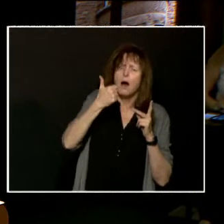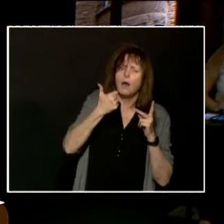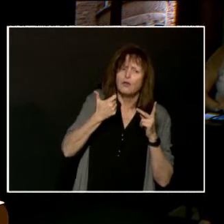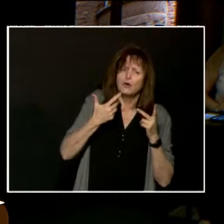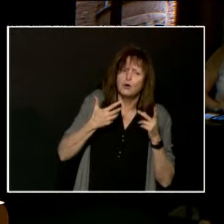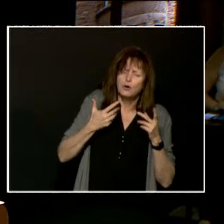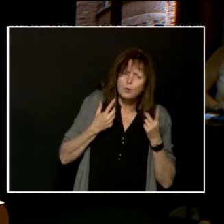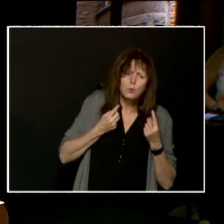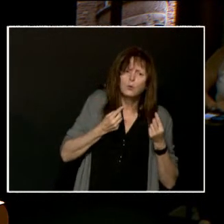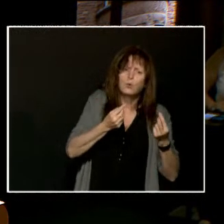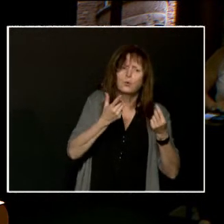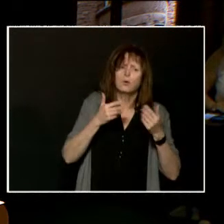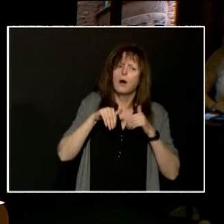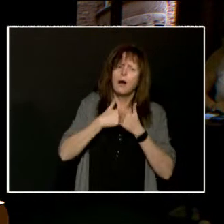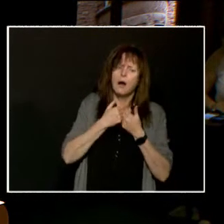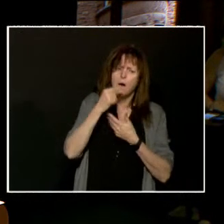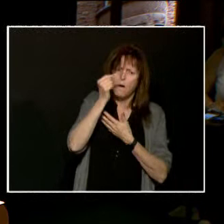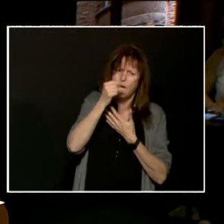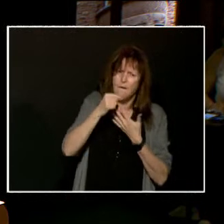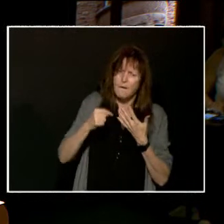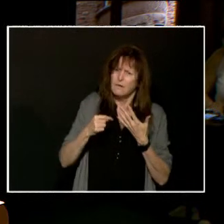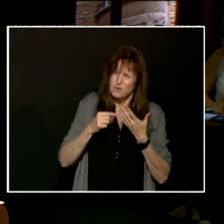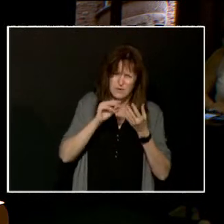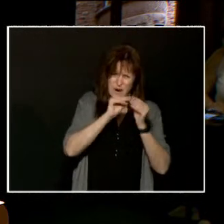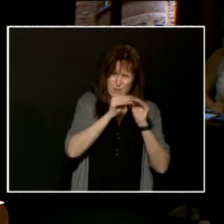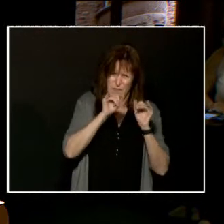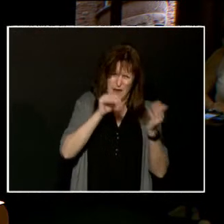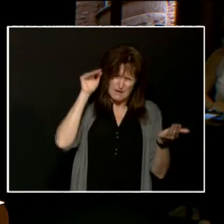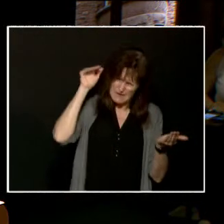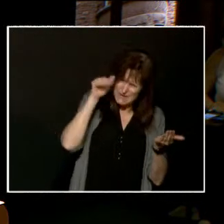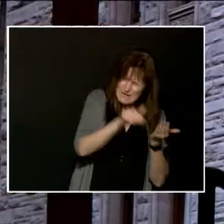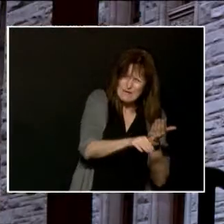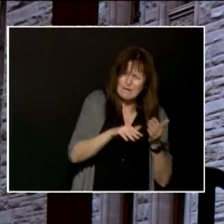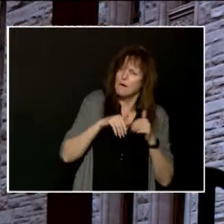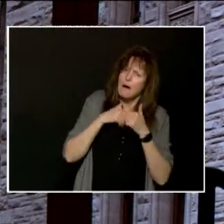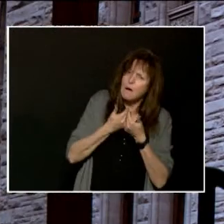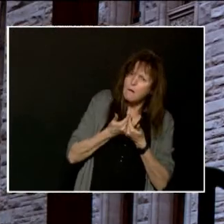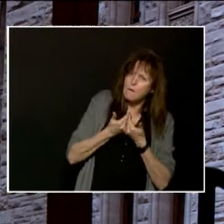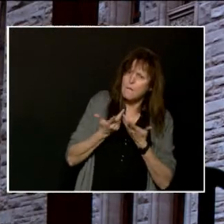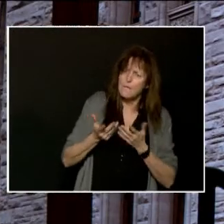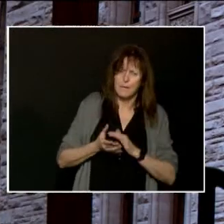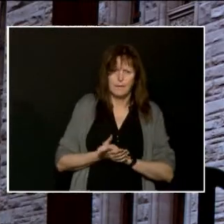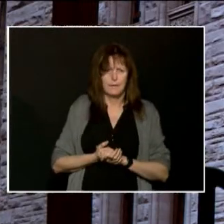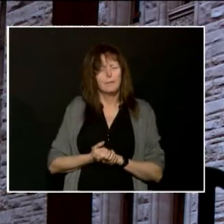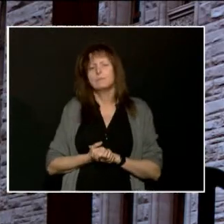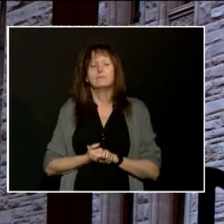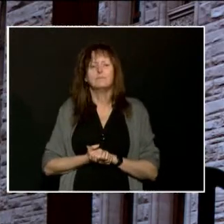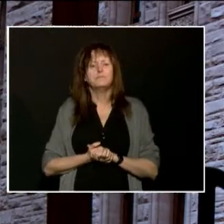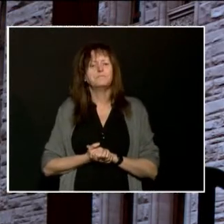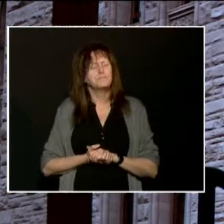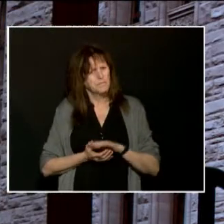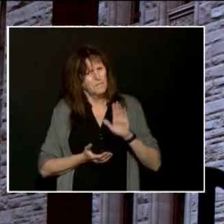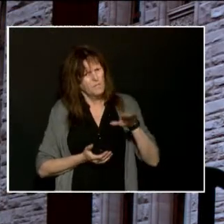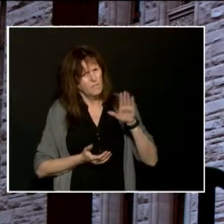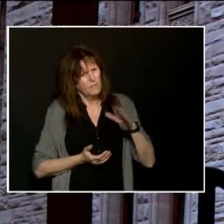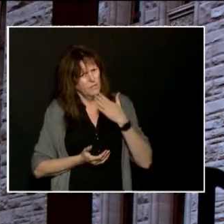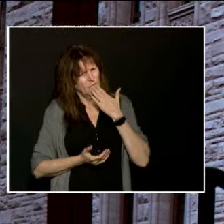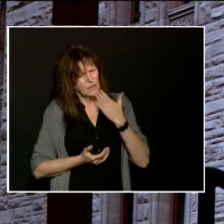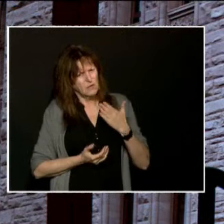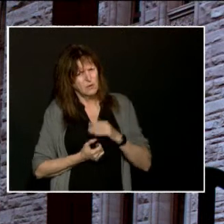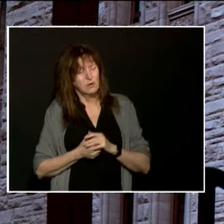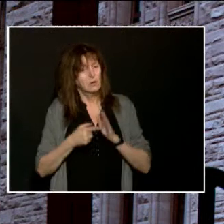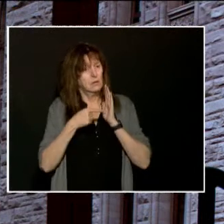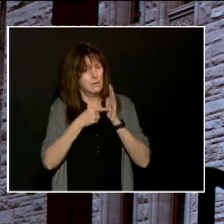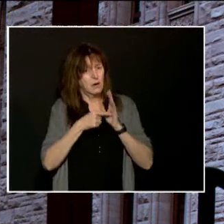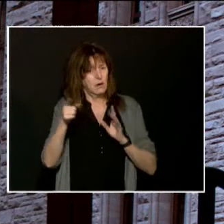to, curb that spike that they're experiencing right now? Well, thank you for the example of the Sudbury and District